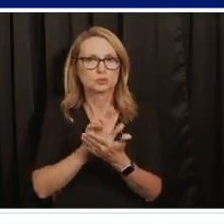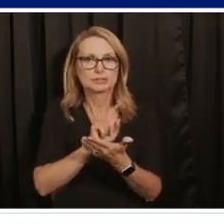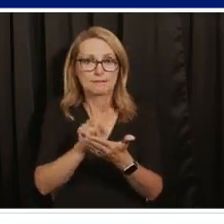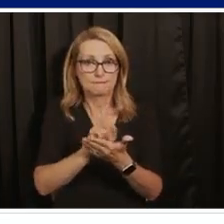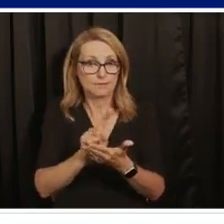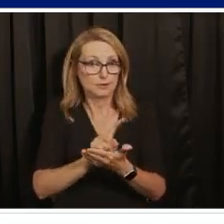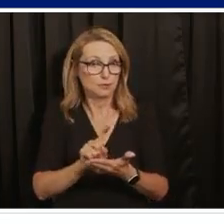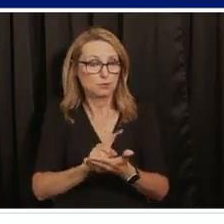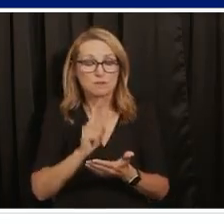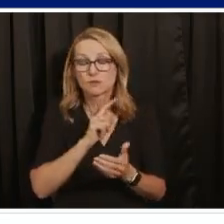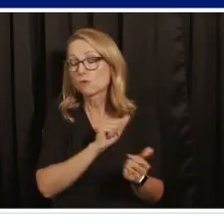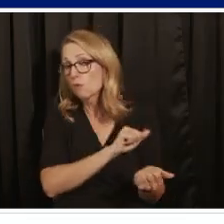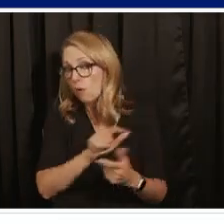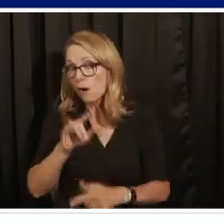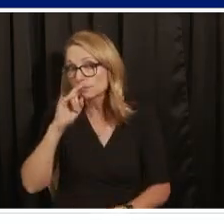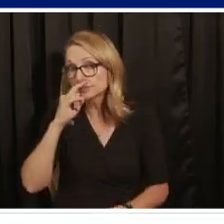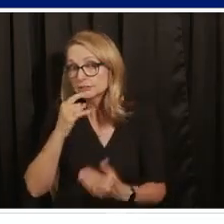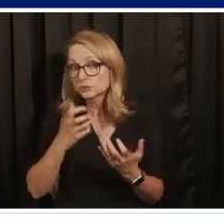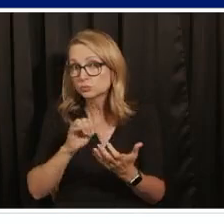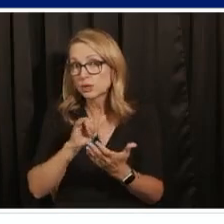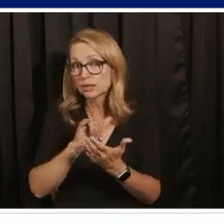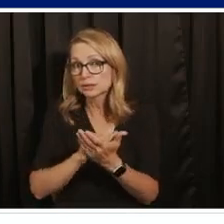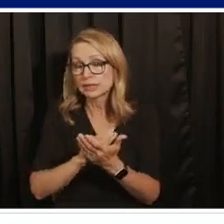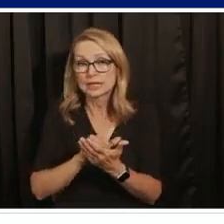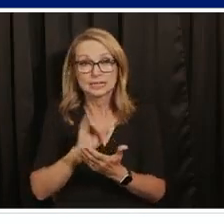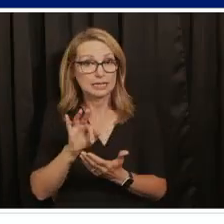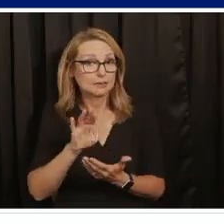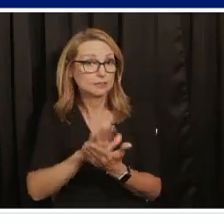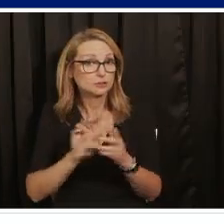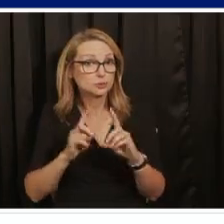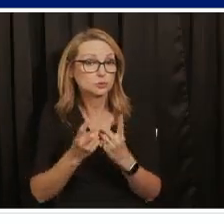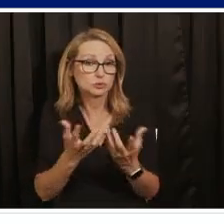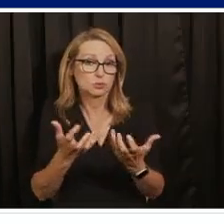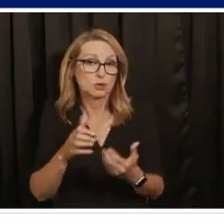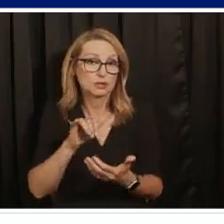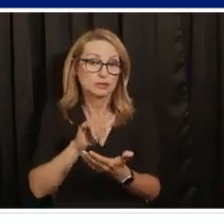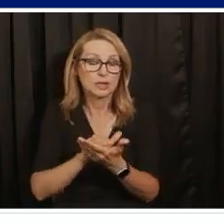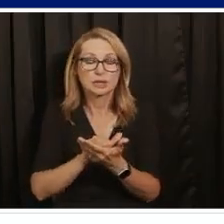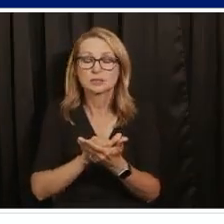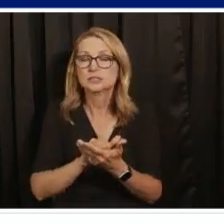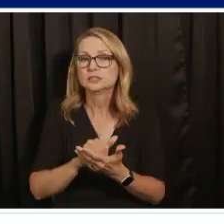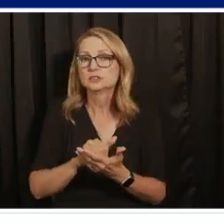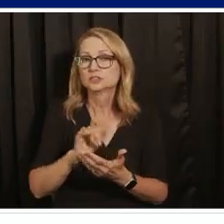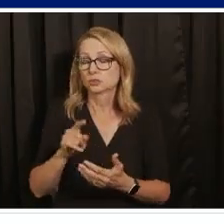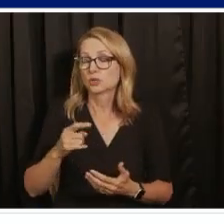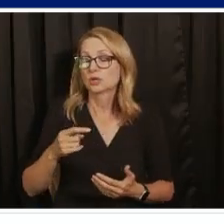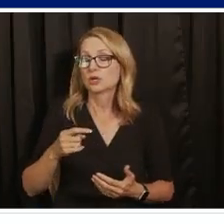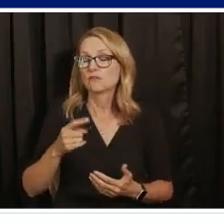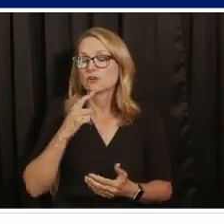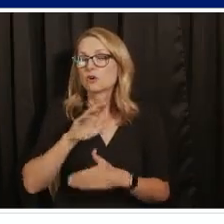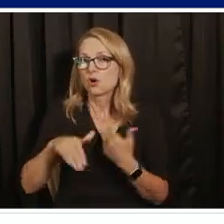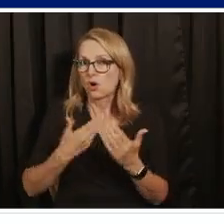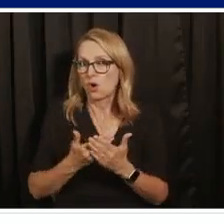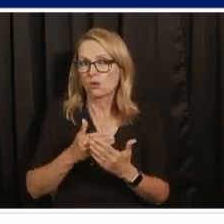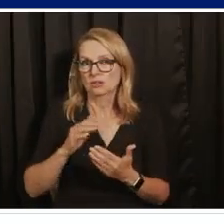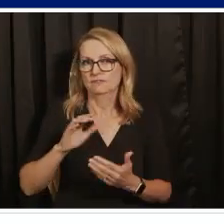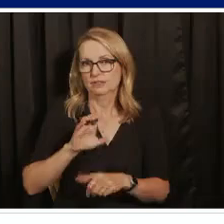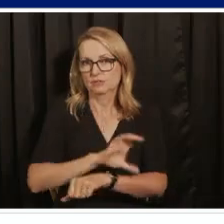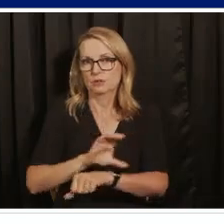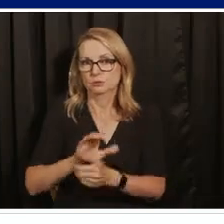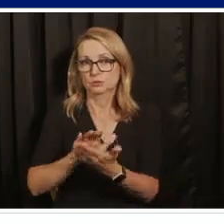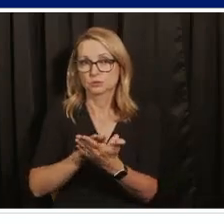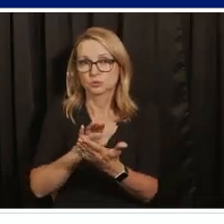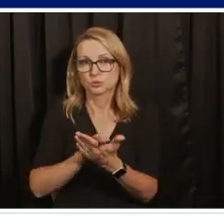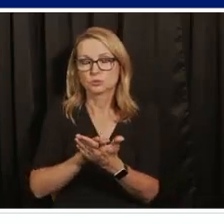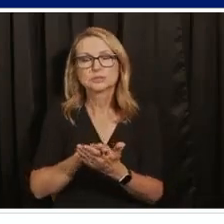all kids who want it for participating districts. That's all Colorado schools for the 21-22 school year. This new